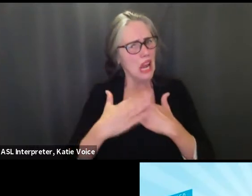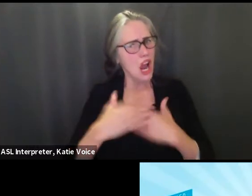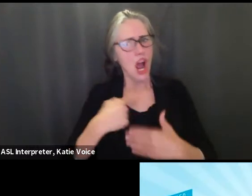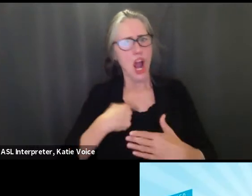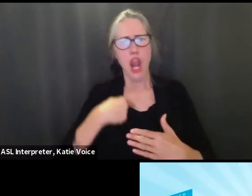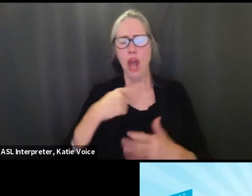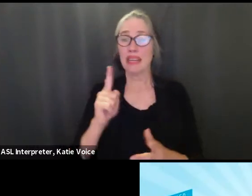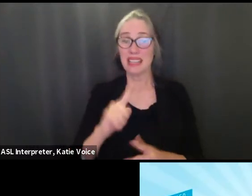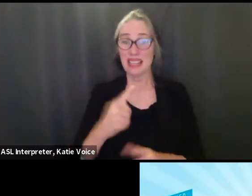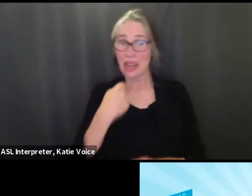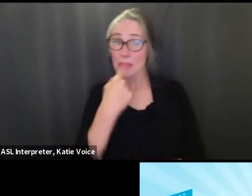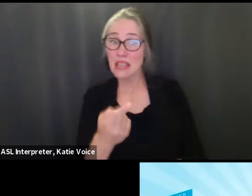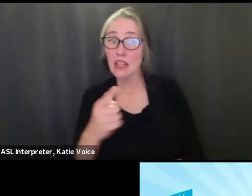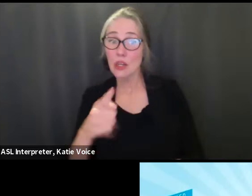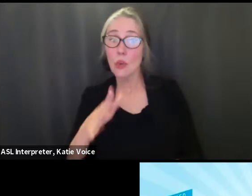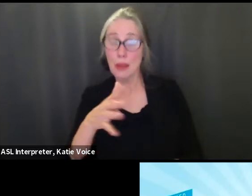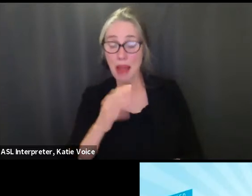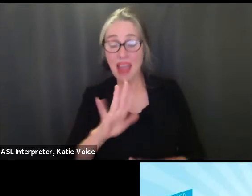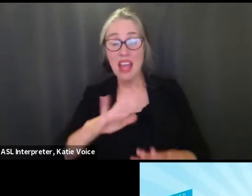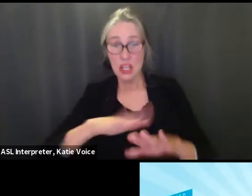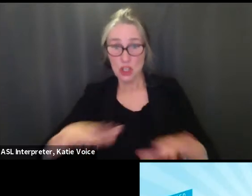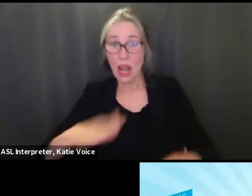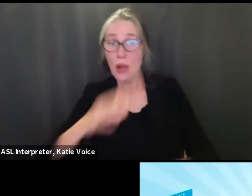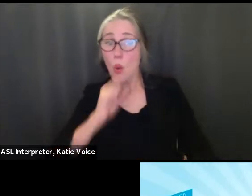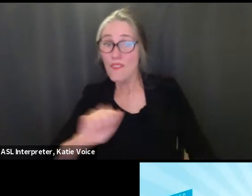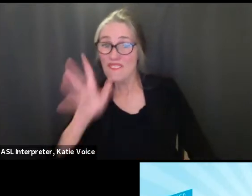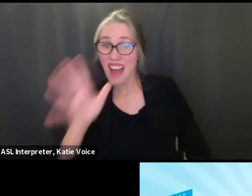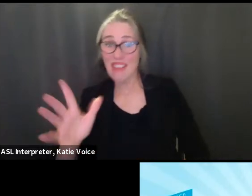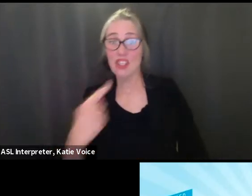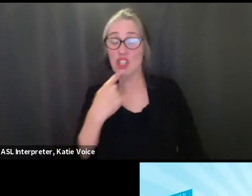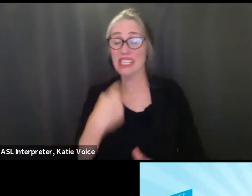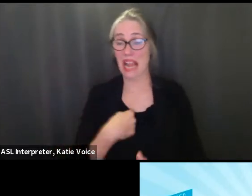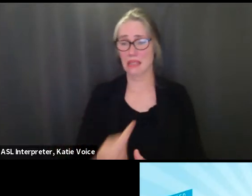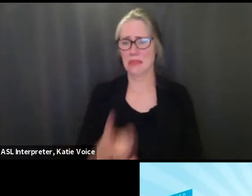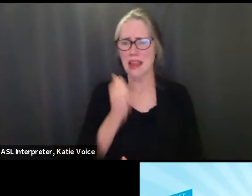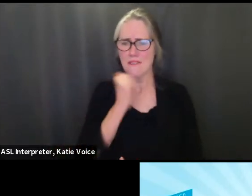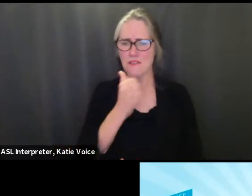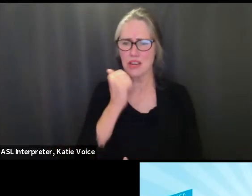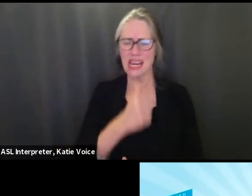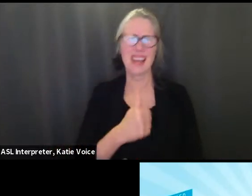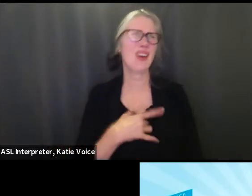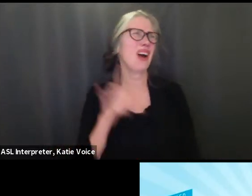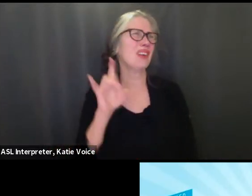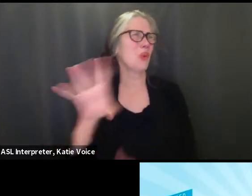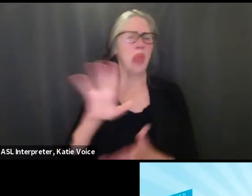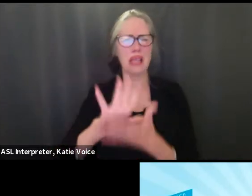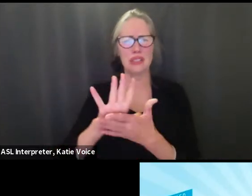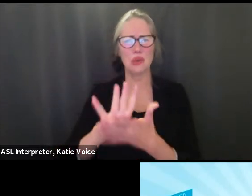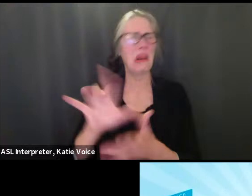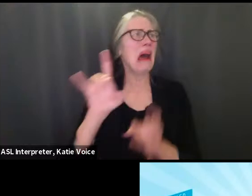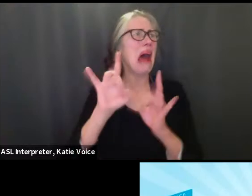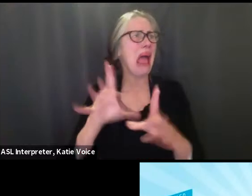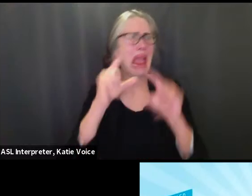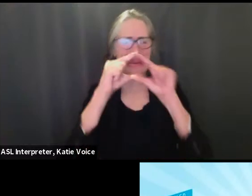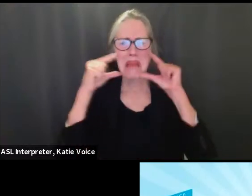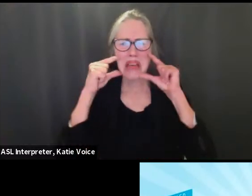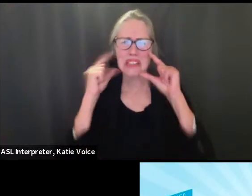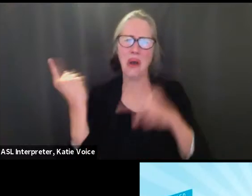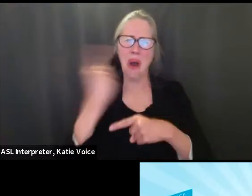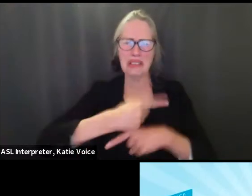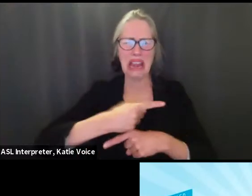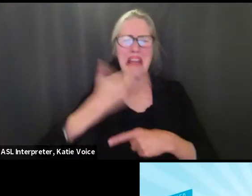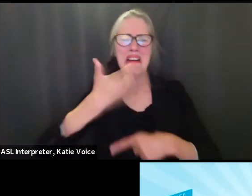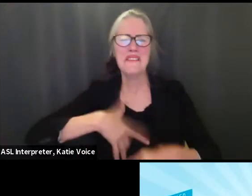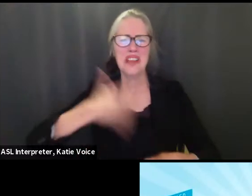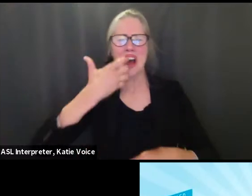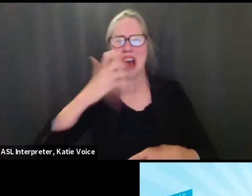what she says about school. She comes to me day after day telling me, Mom, I don't like school because I hate wearing the mask all day. It's hot